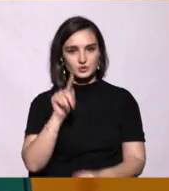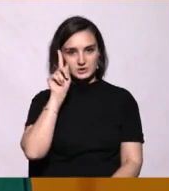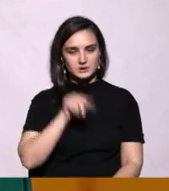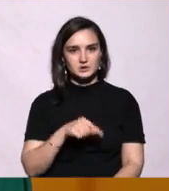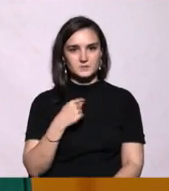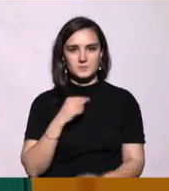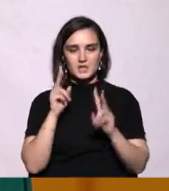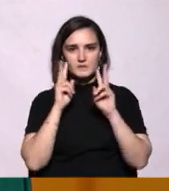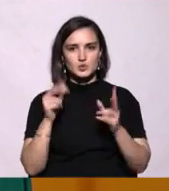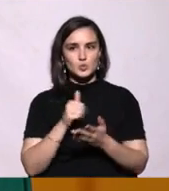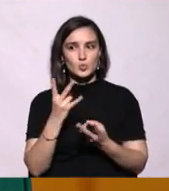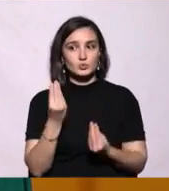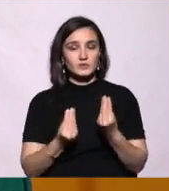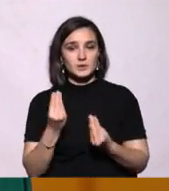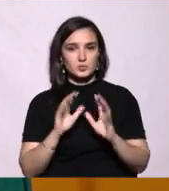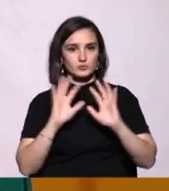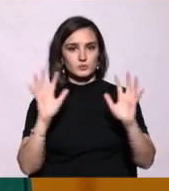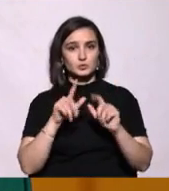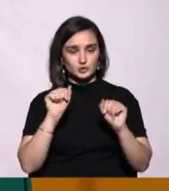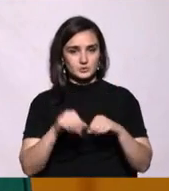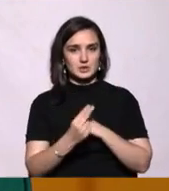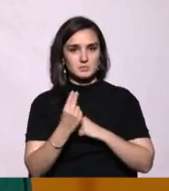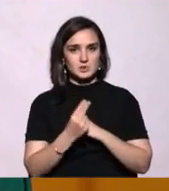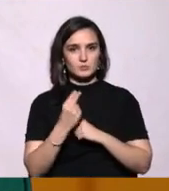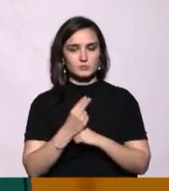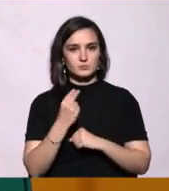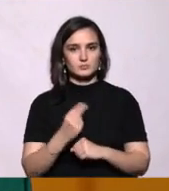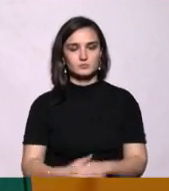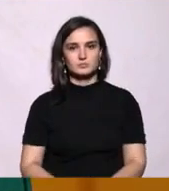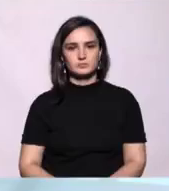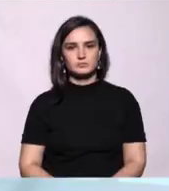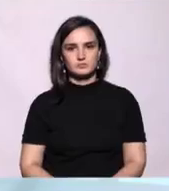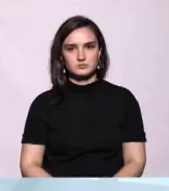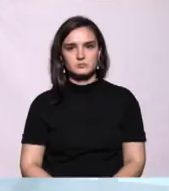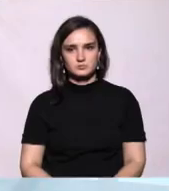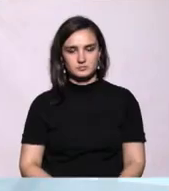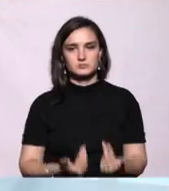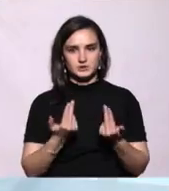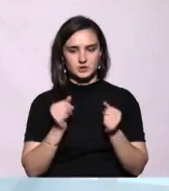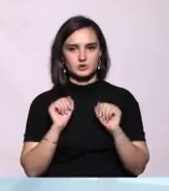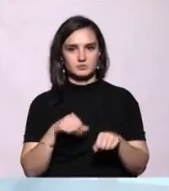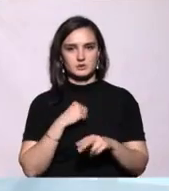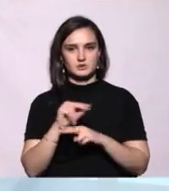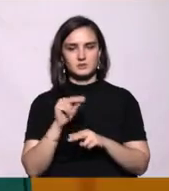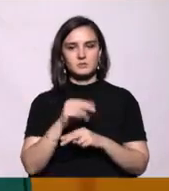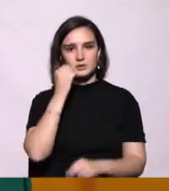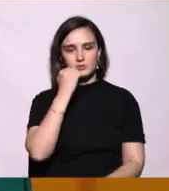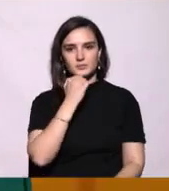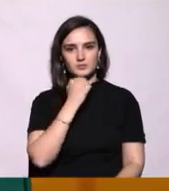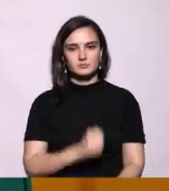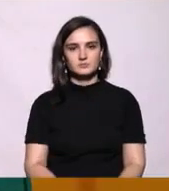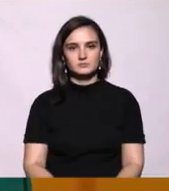you know, I don't know how to play volleyball. Can you teach me someday? Yes, I can. Of course. Okay. Thank you.